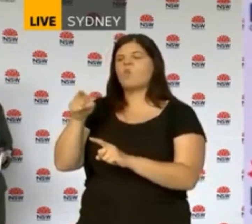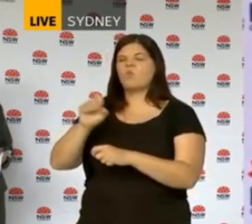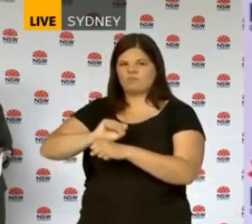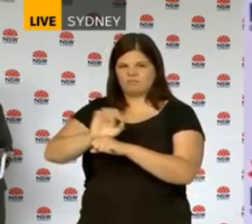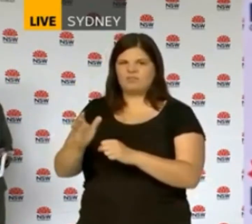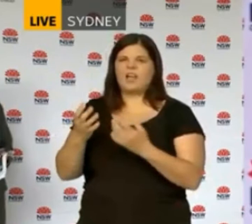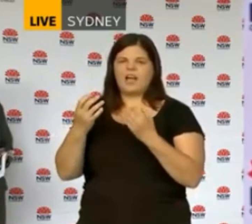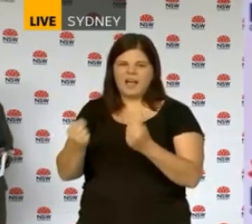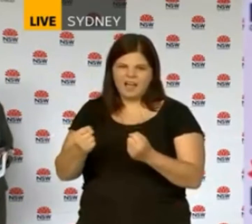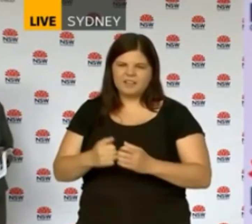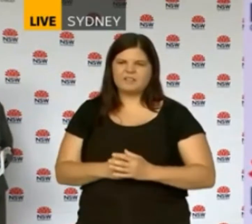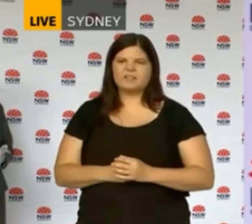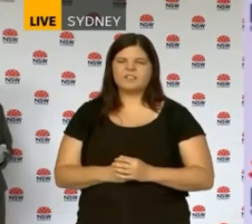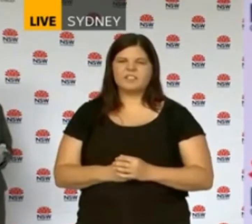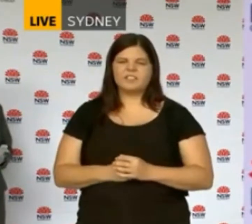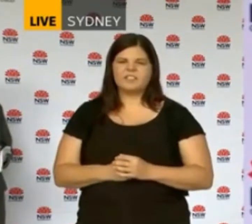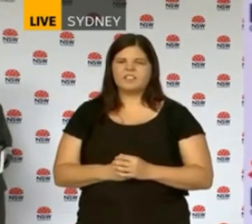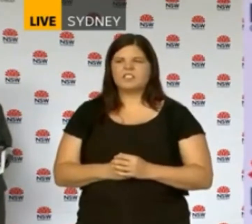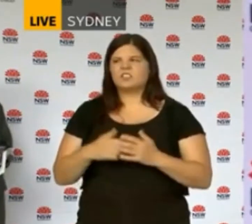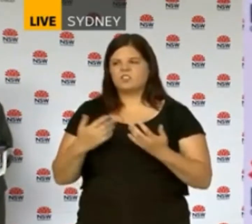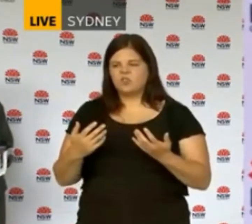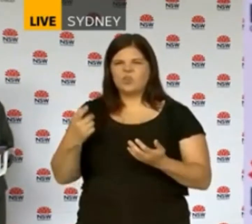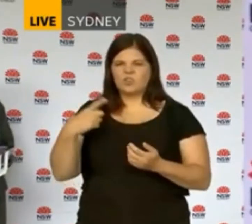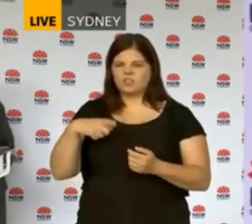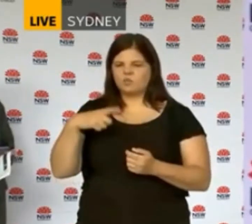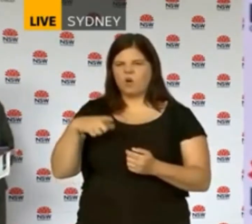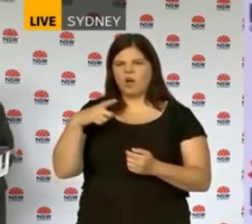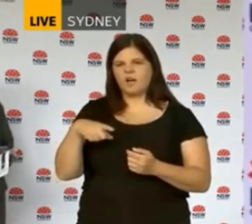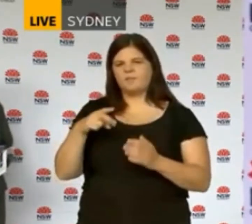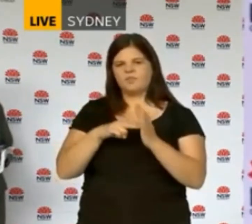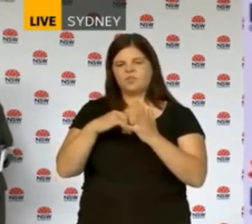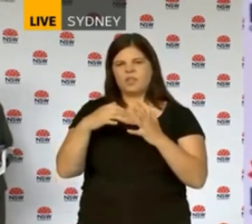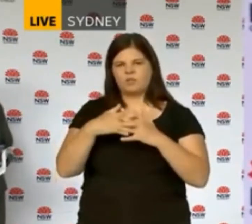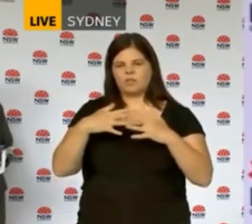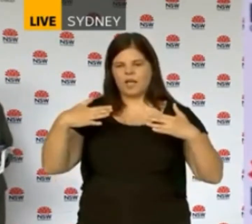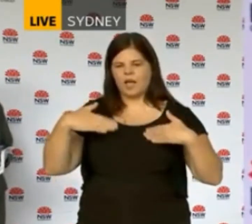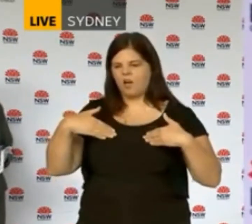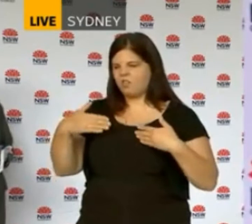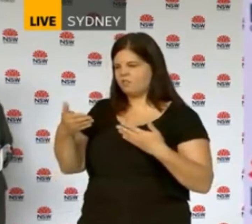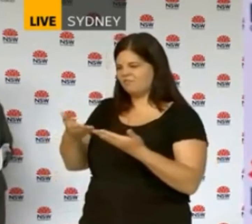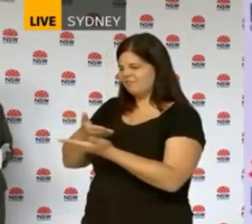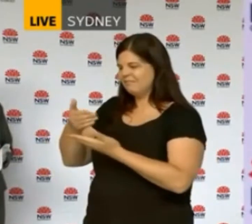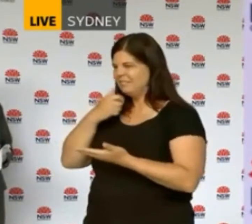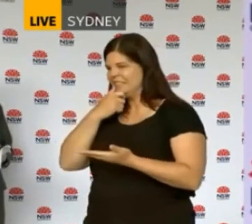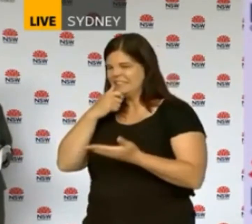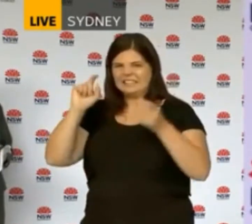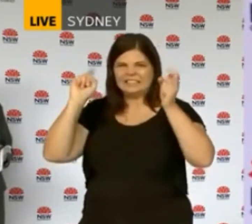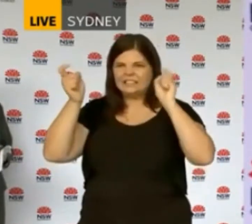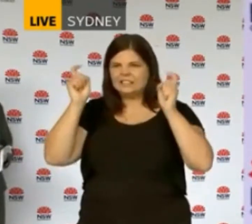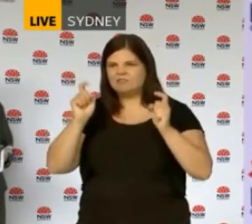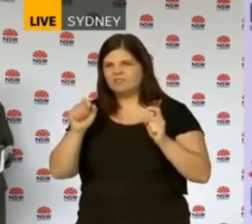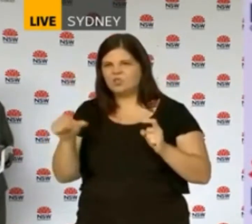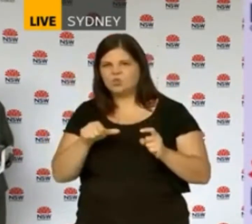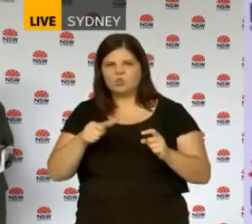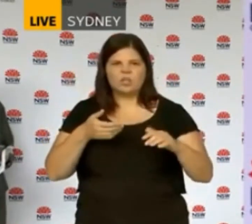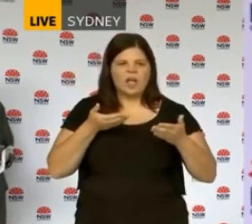returning a positive case has caused public health officials a degree of anxiety,